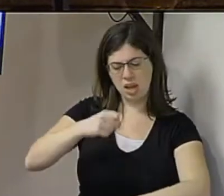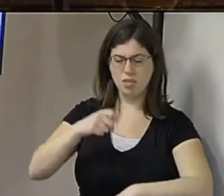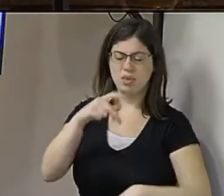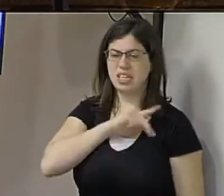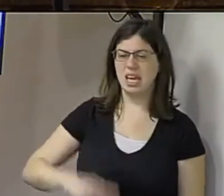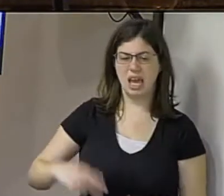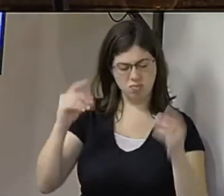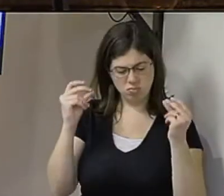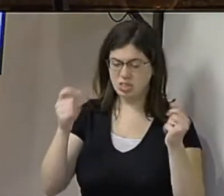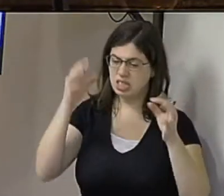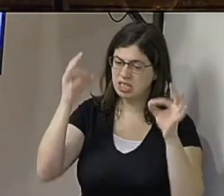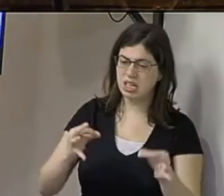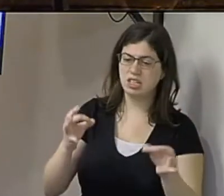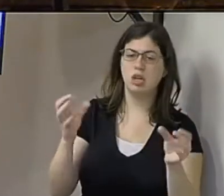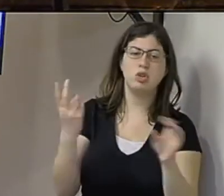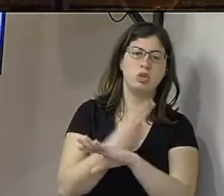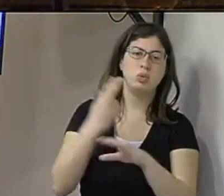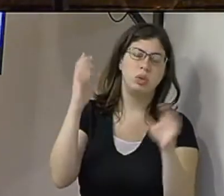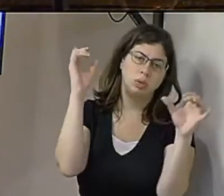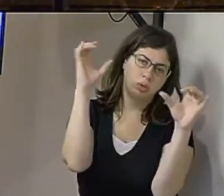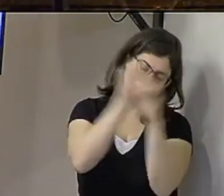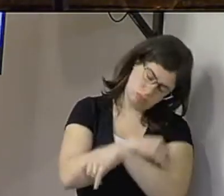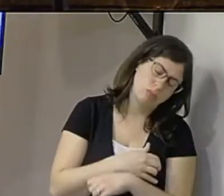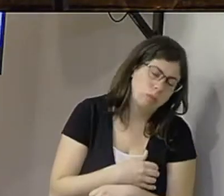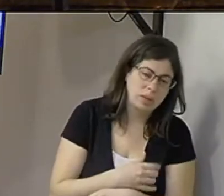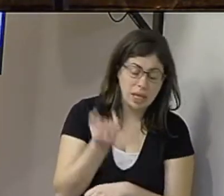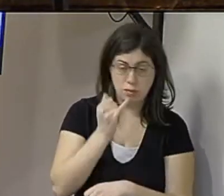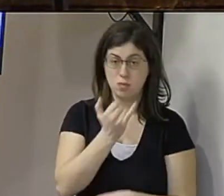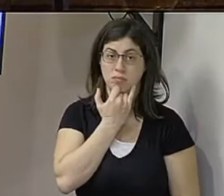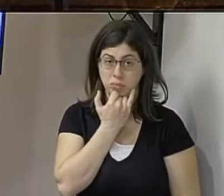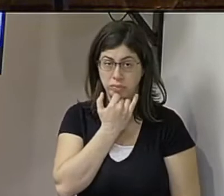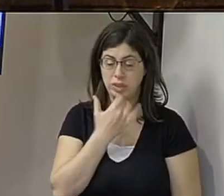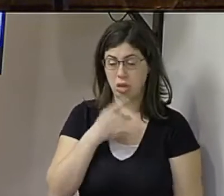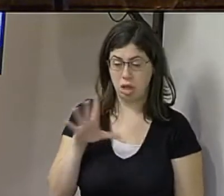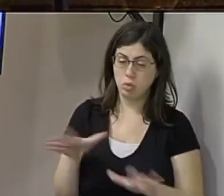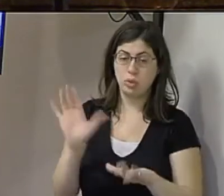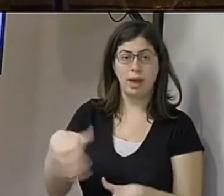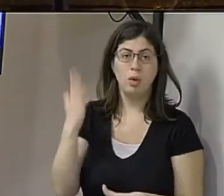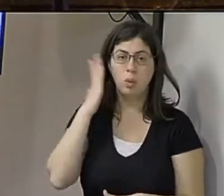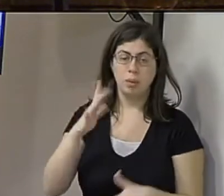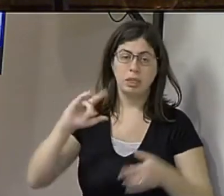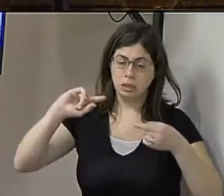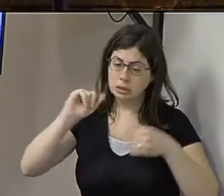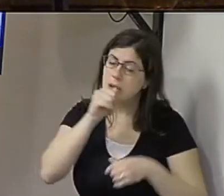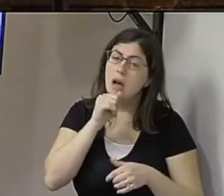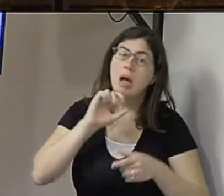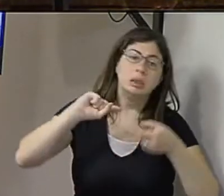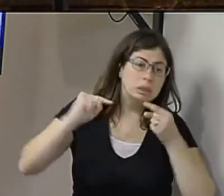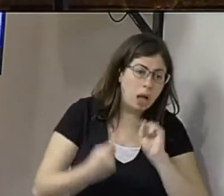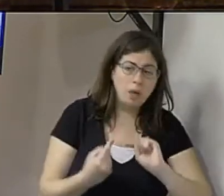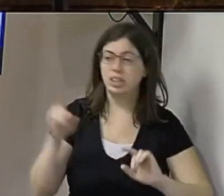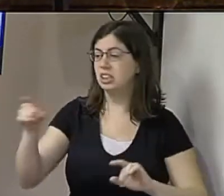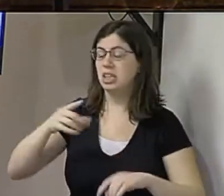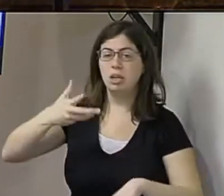snap decisions on a drunken hair trigger. Oh, and if you mess up and he doesn't like what you did, you're going to suffer serious consequences, right? She